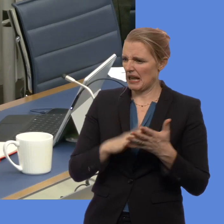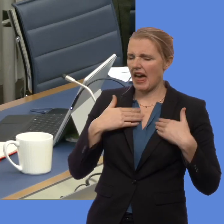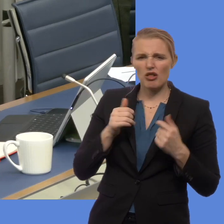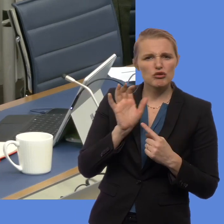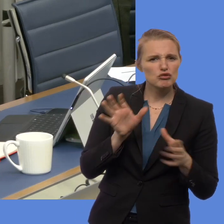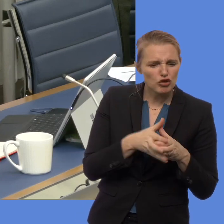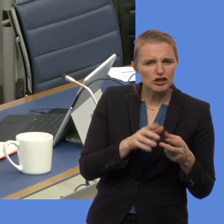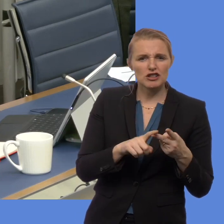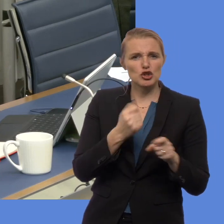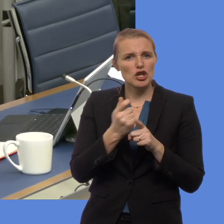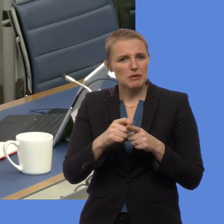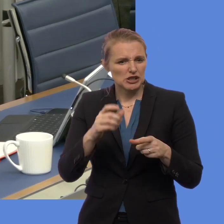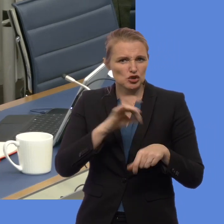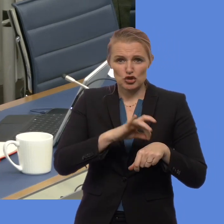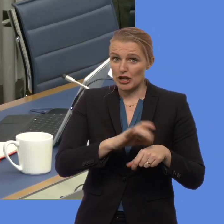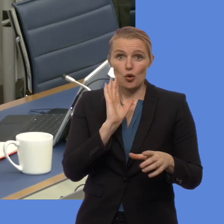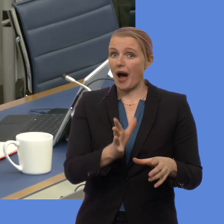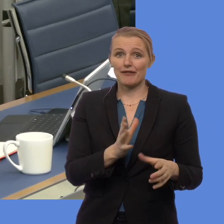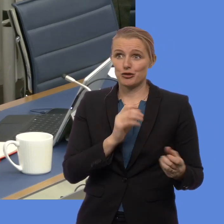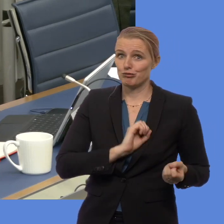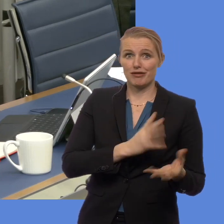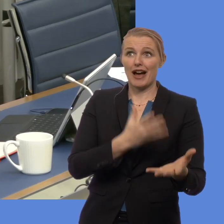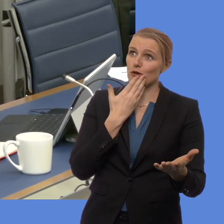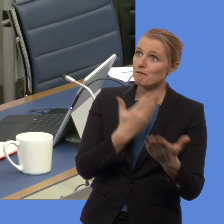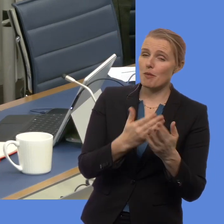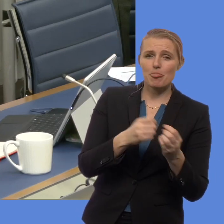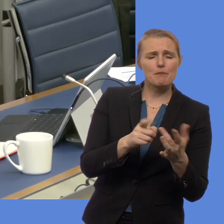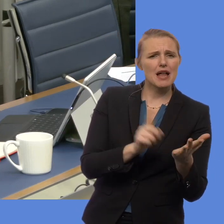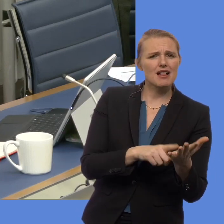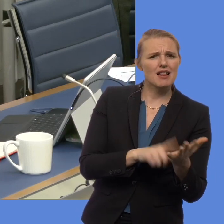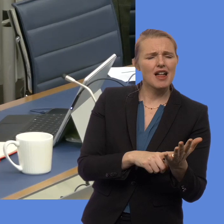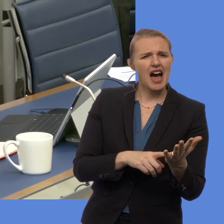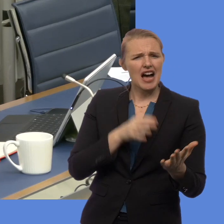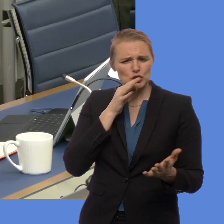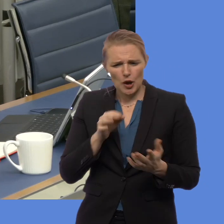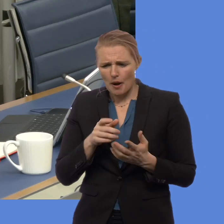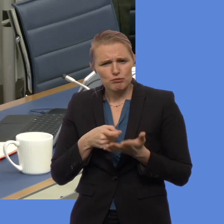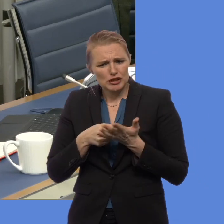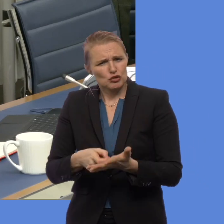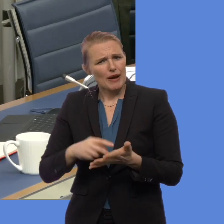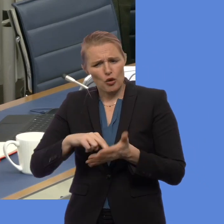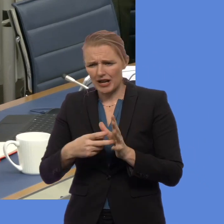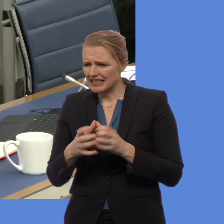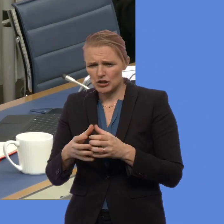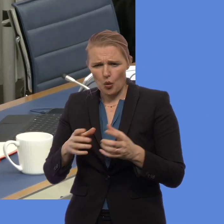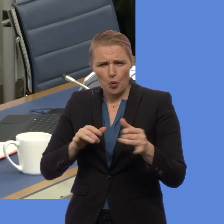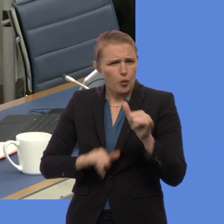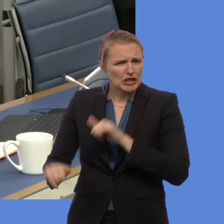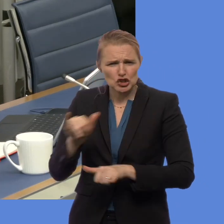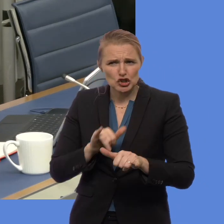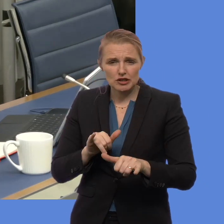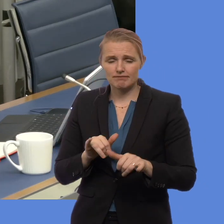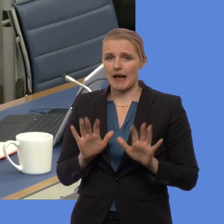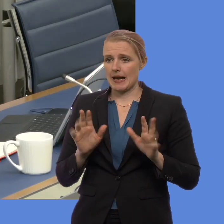whoever may not be included. Is there any definition that we can look back to on what that prescribed organisations are? I'm going to pass that one to Jared as